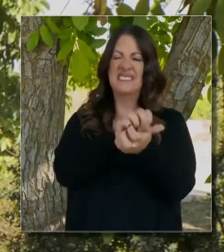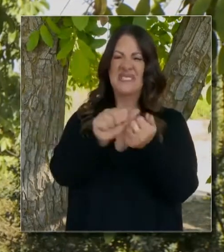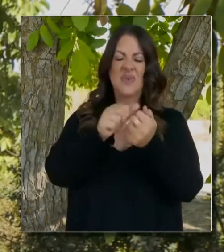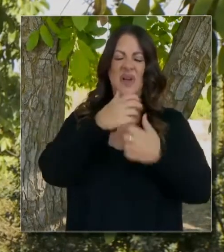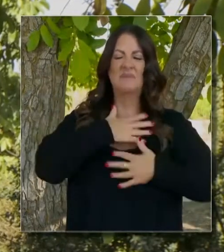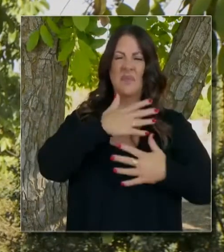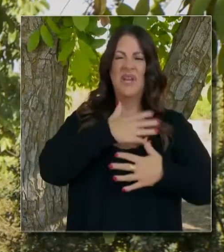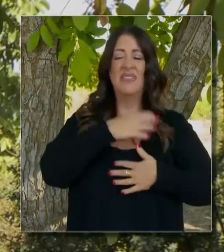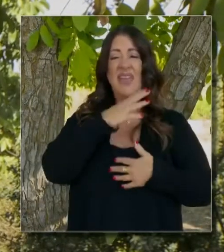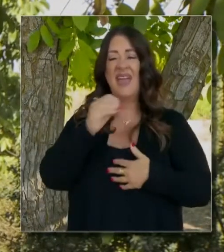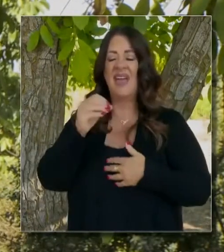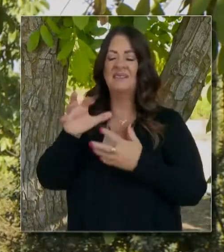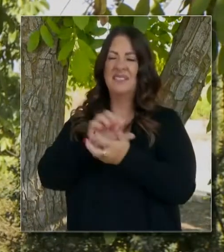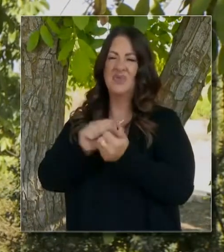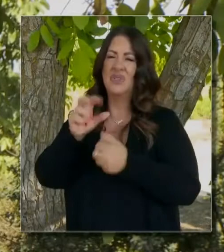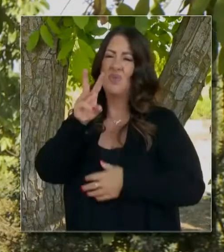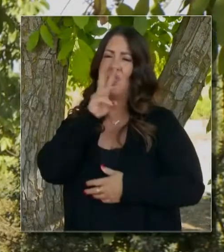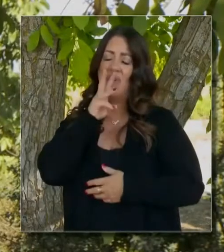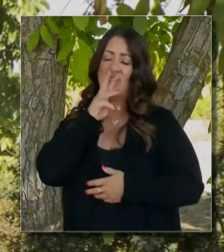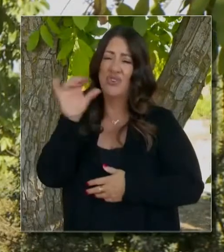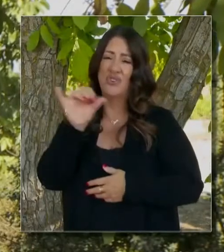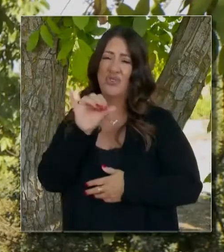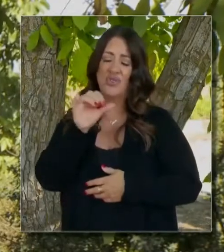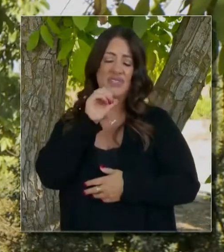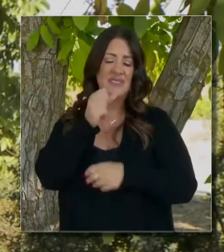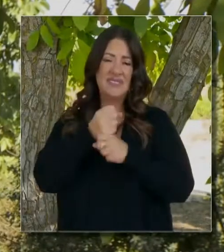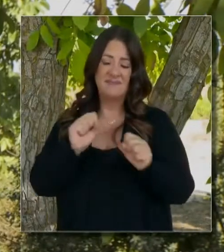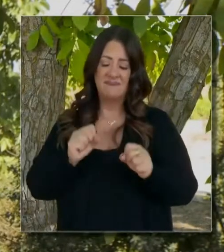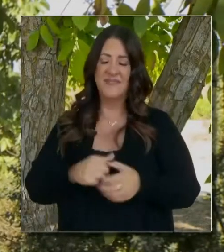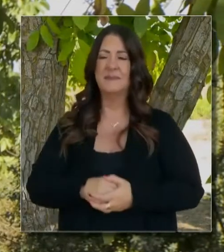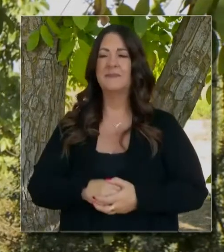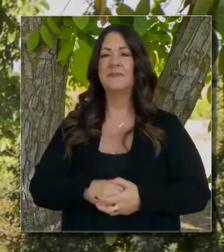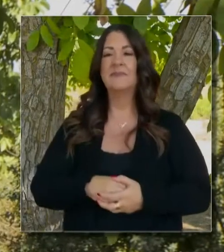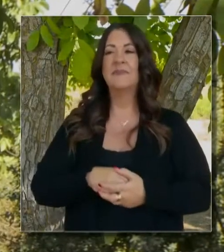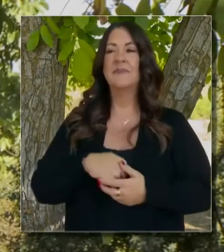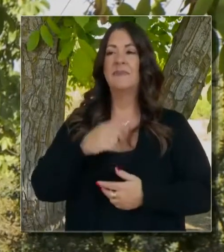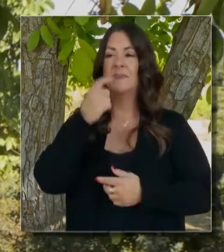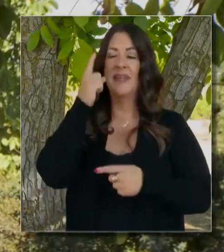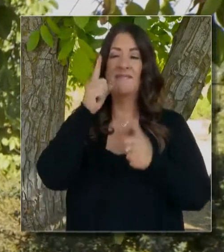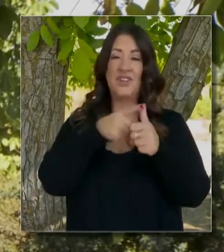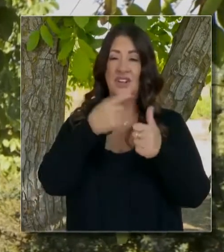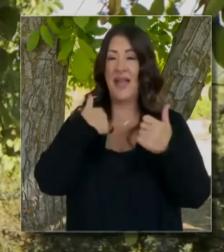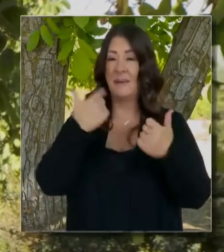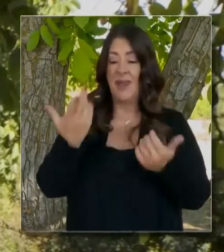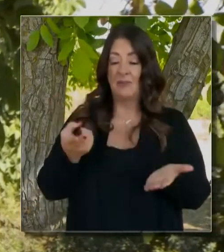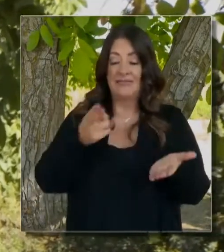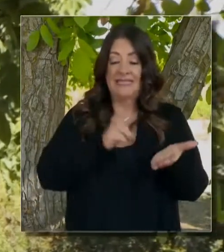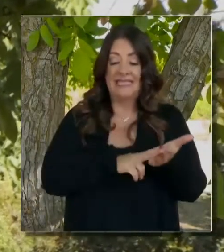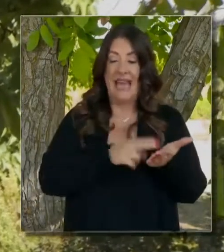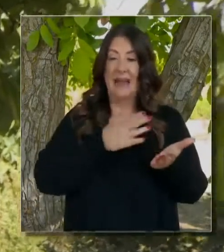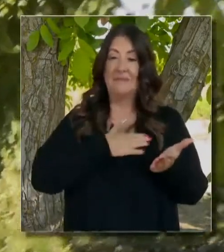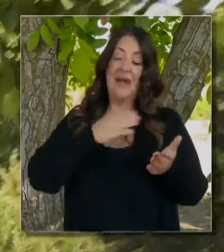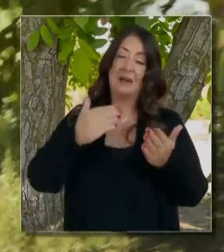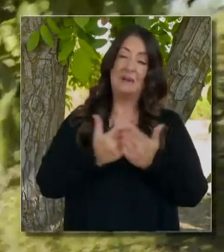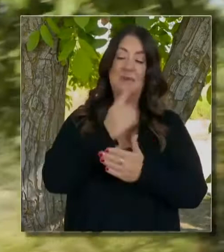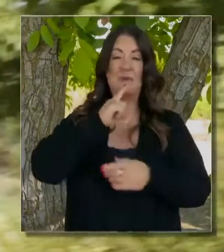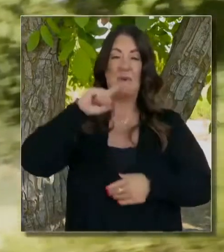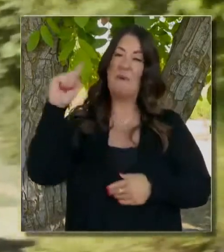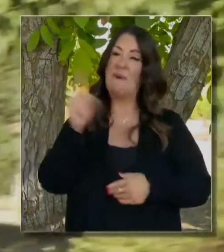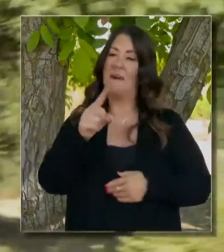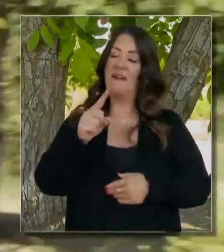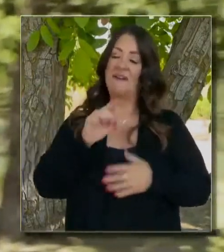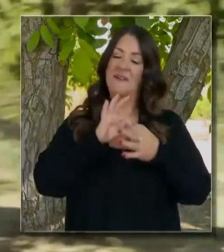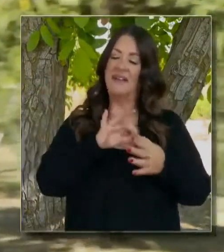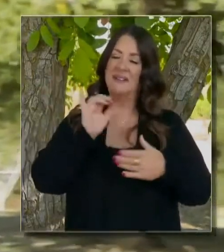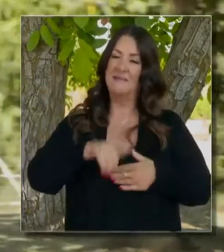that, happy to answer any questions after I sign the executive order.